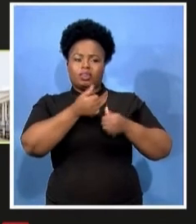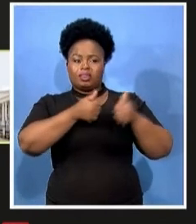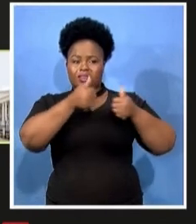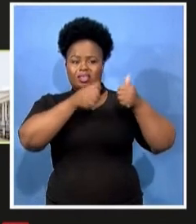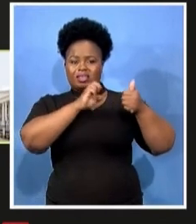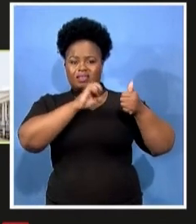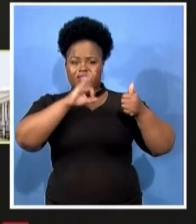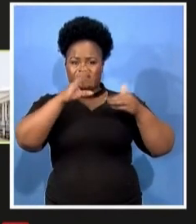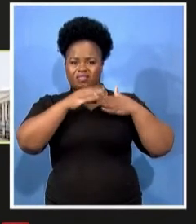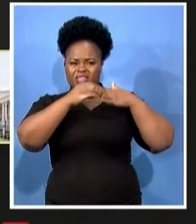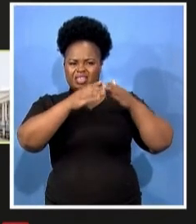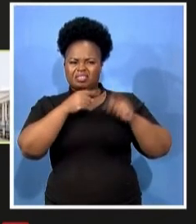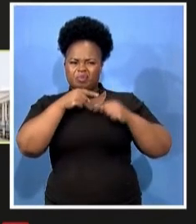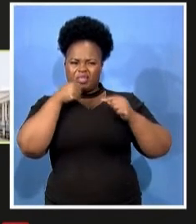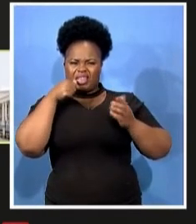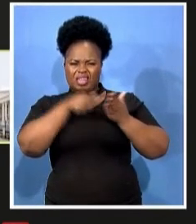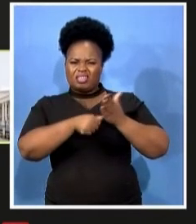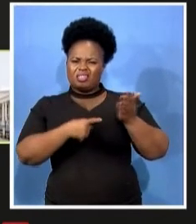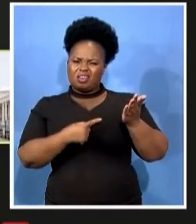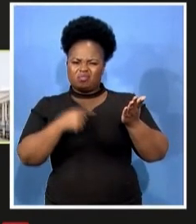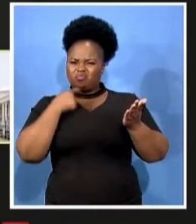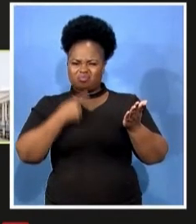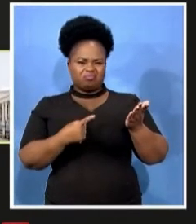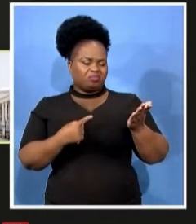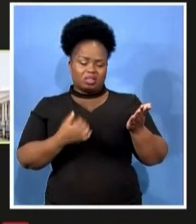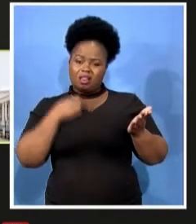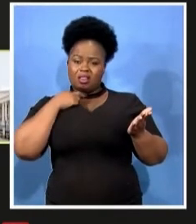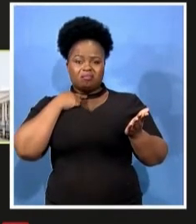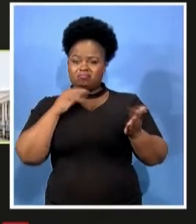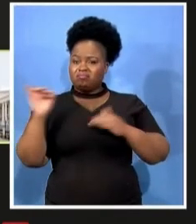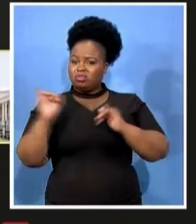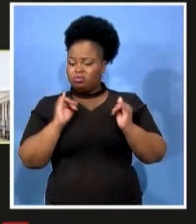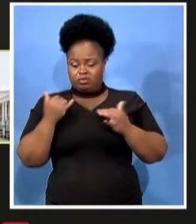not able today to invite Mr. Tito Mboweni because